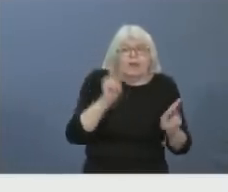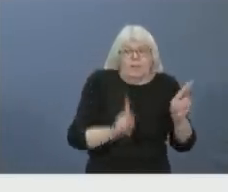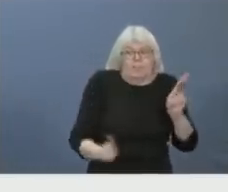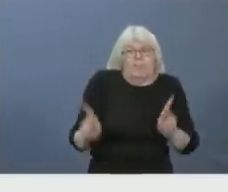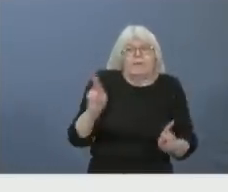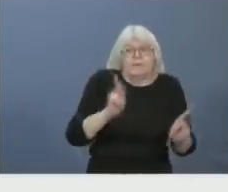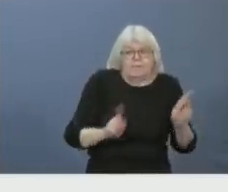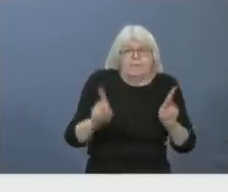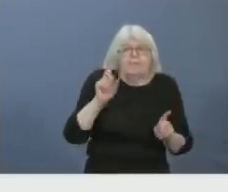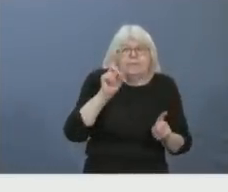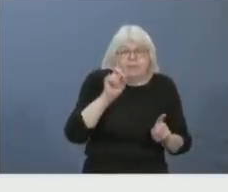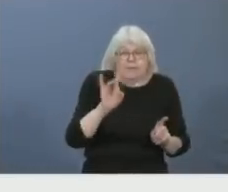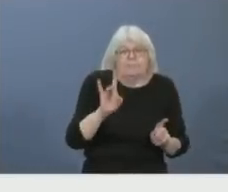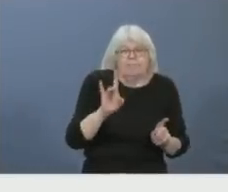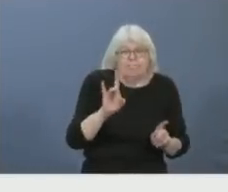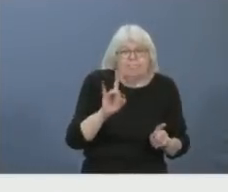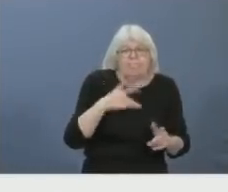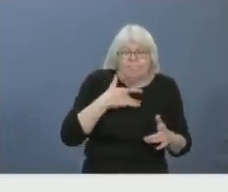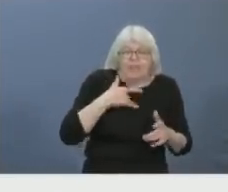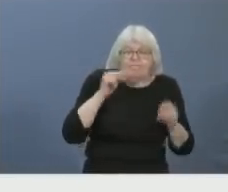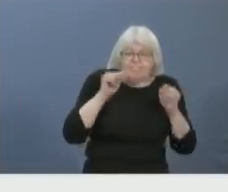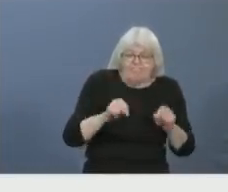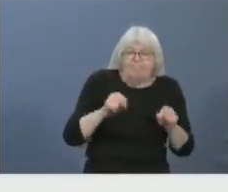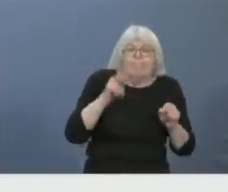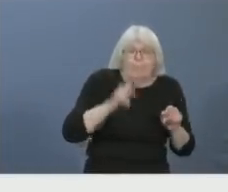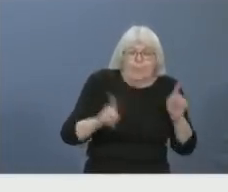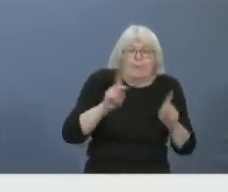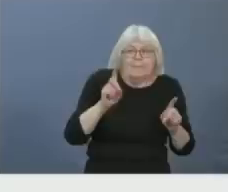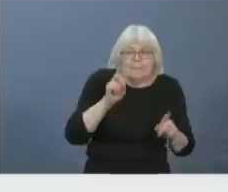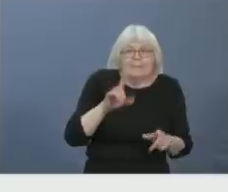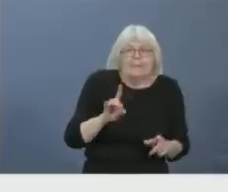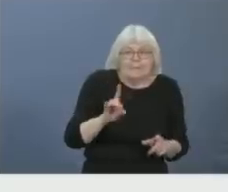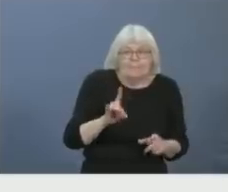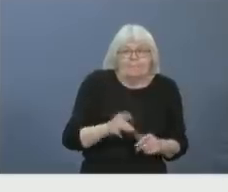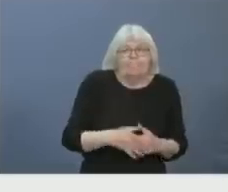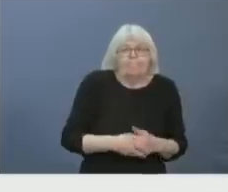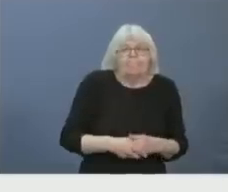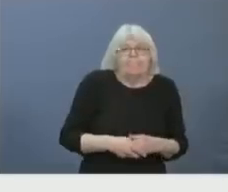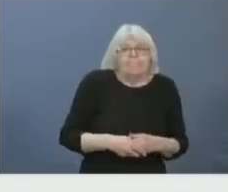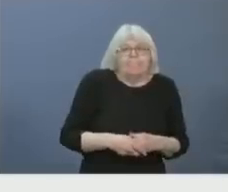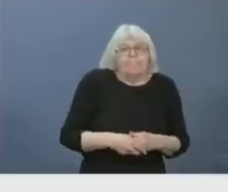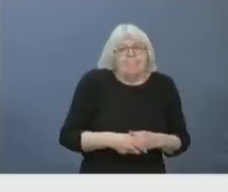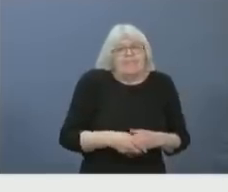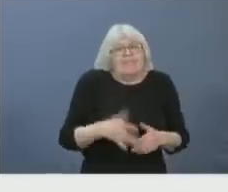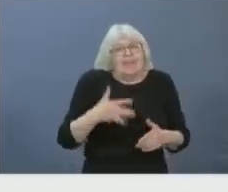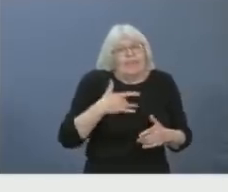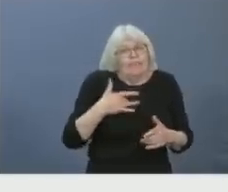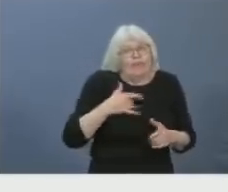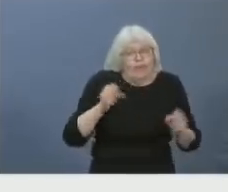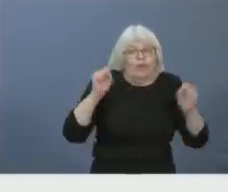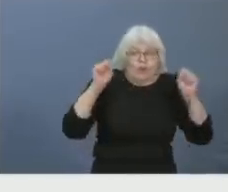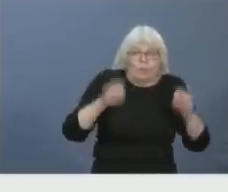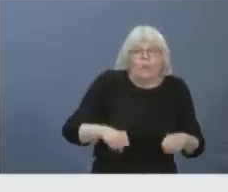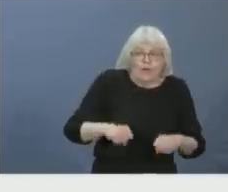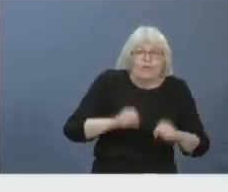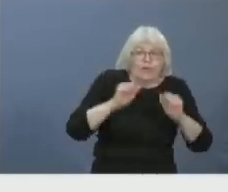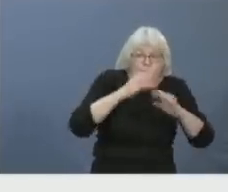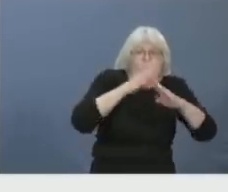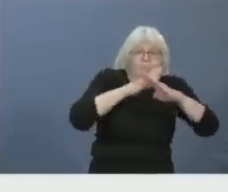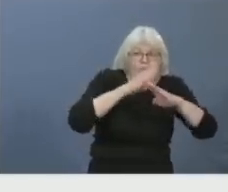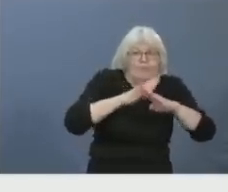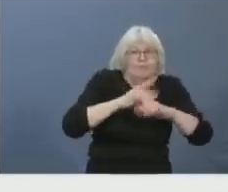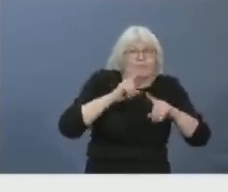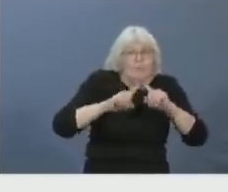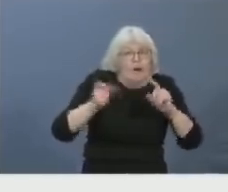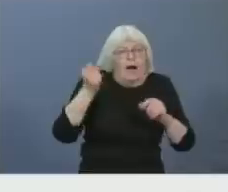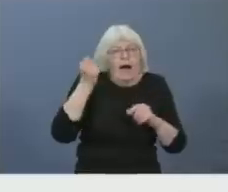fires, and therefore much of it probably is preventable. Accidents do happen,